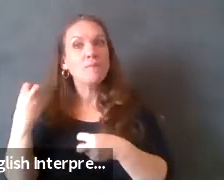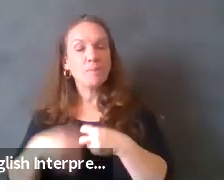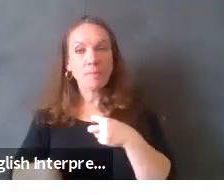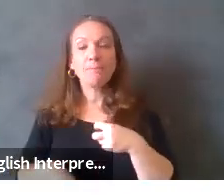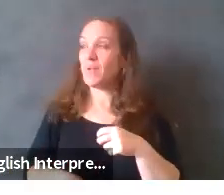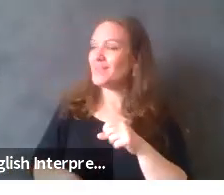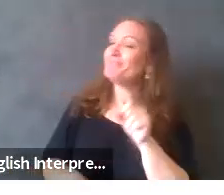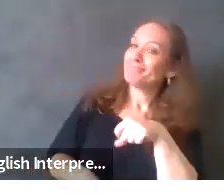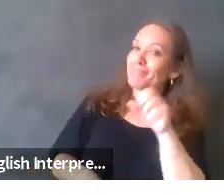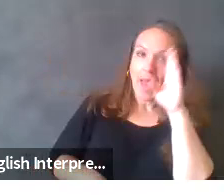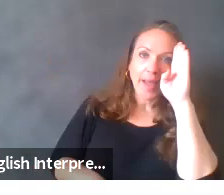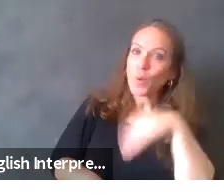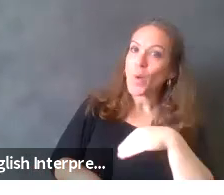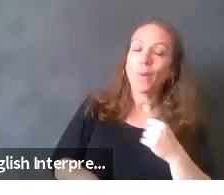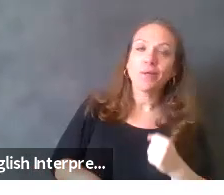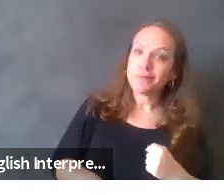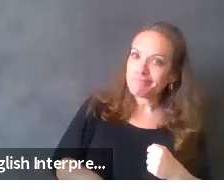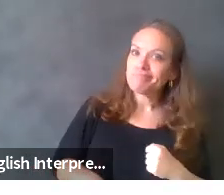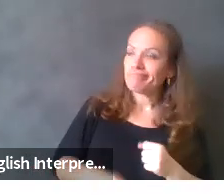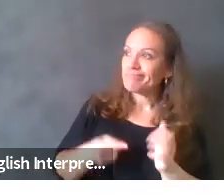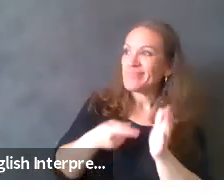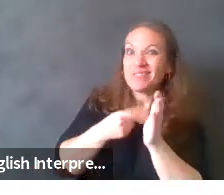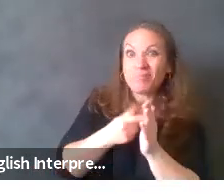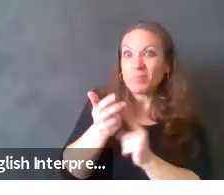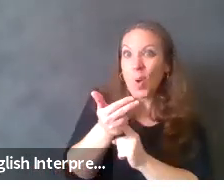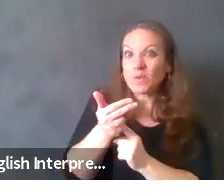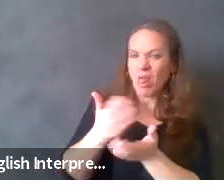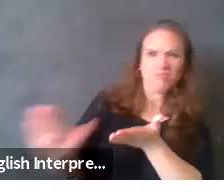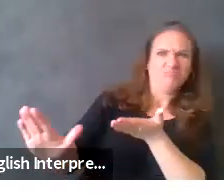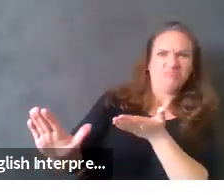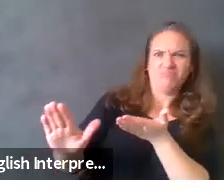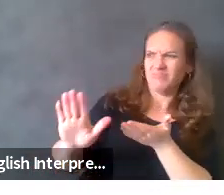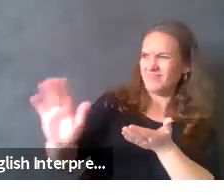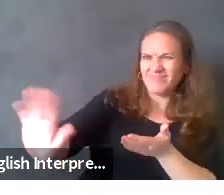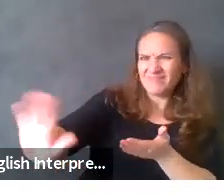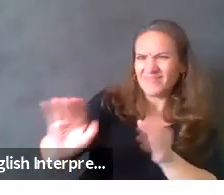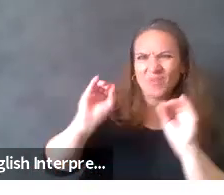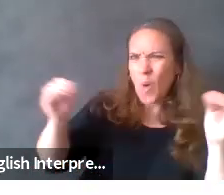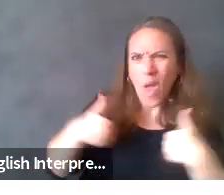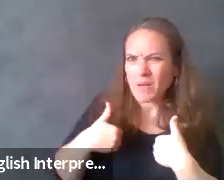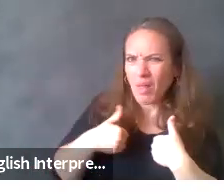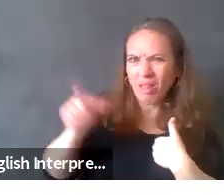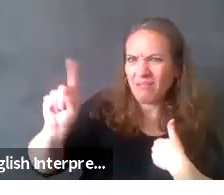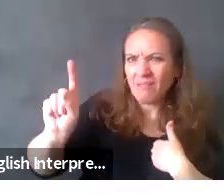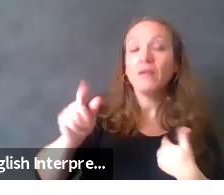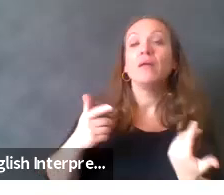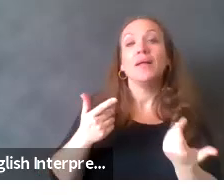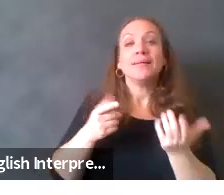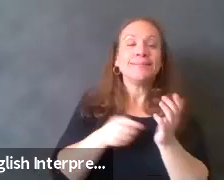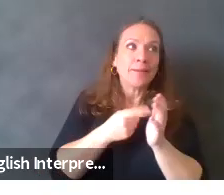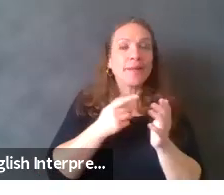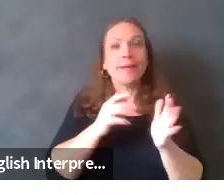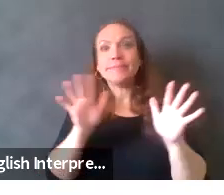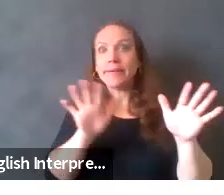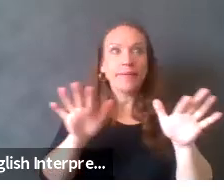problem because sometimes hotels do not want pets in, and so we've had to use some partners sometimes in other areas,